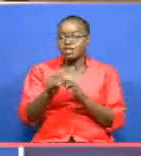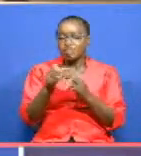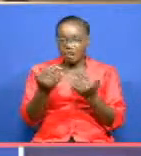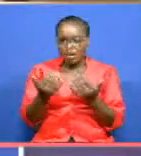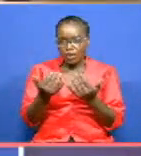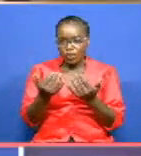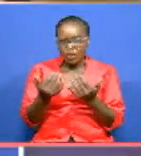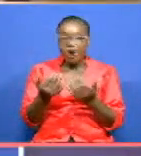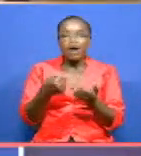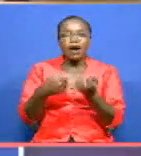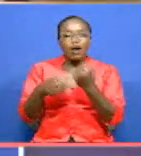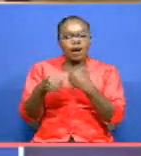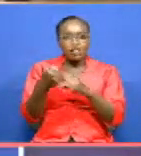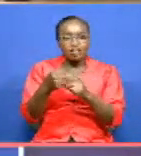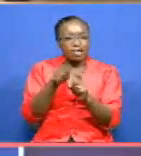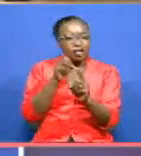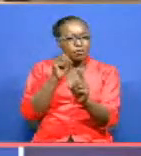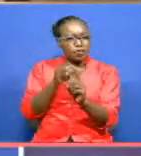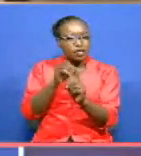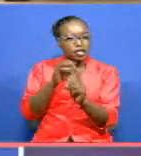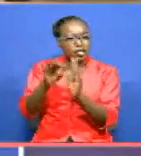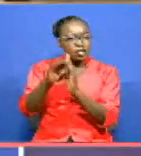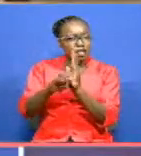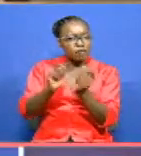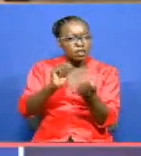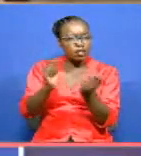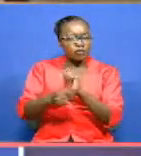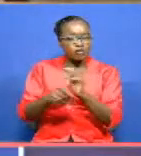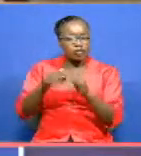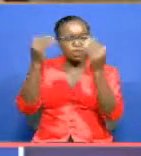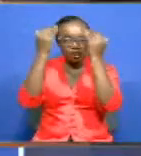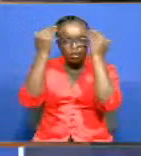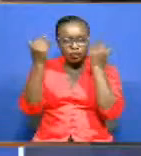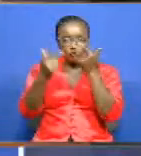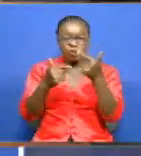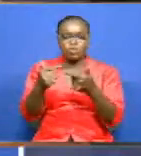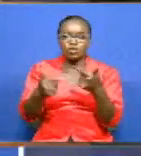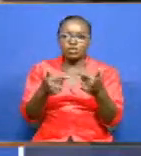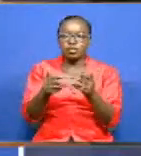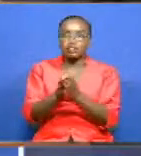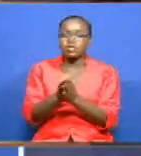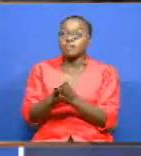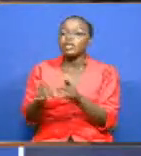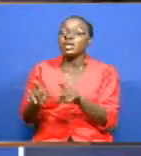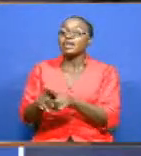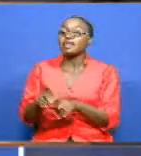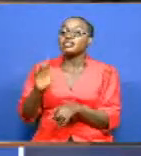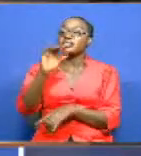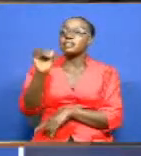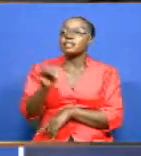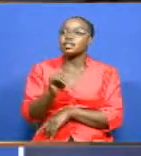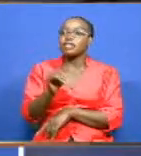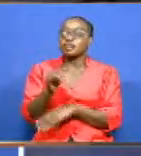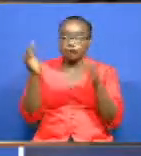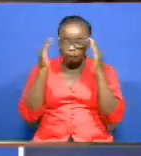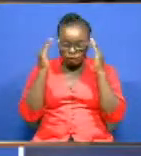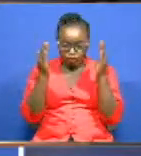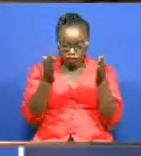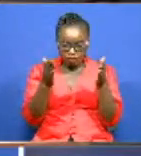for the integrity and mentorship and reforms in the court processes. As Chief Justice, your